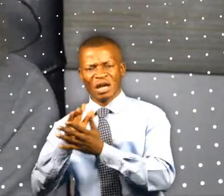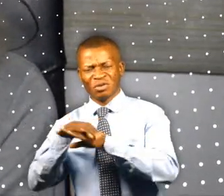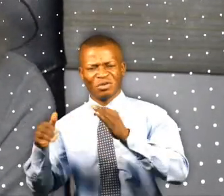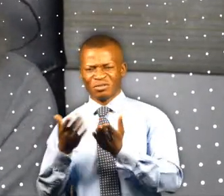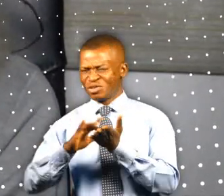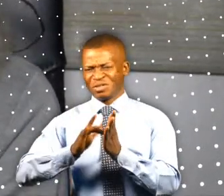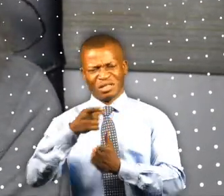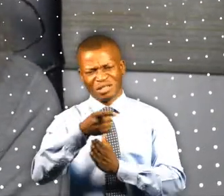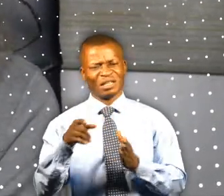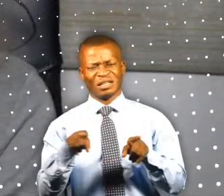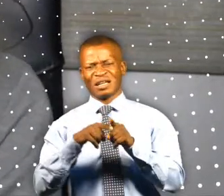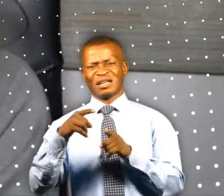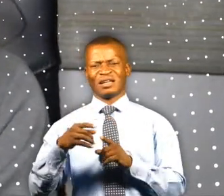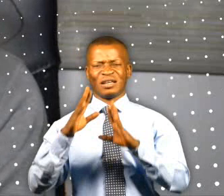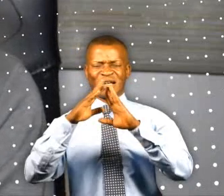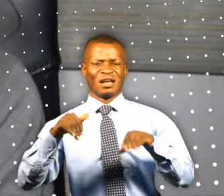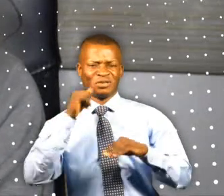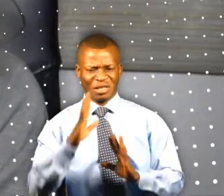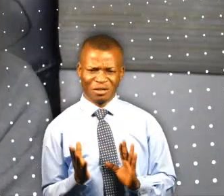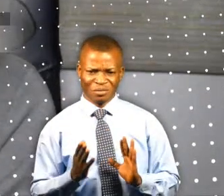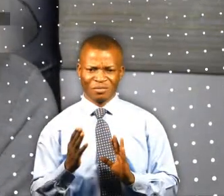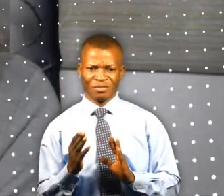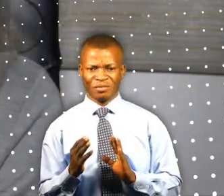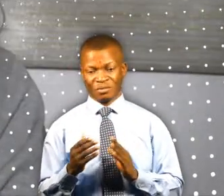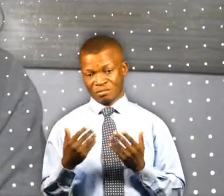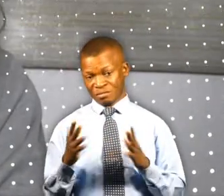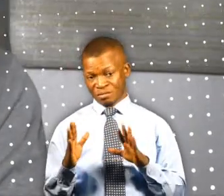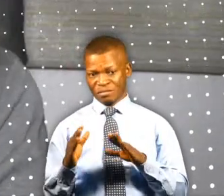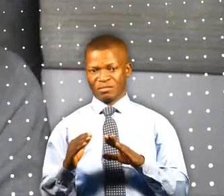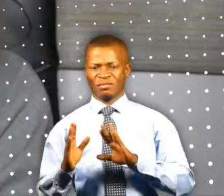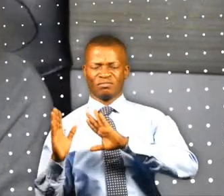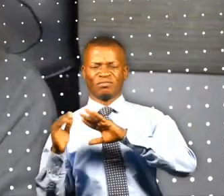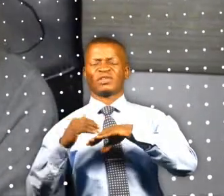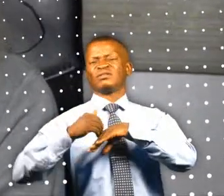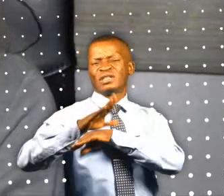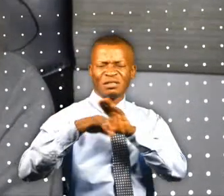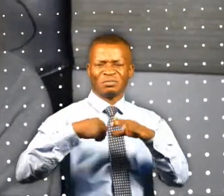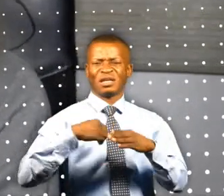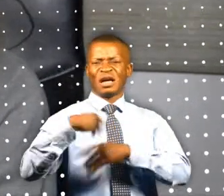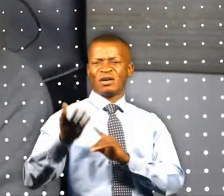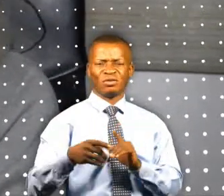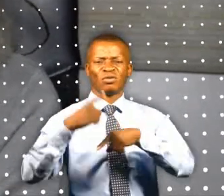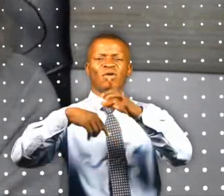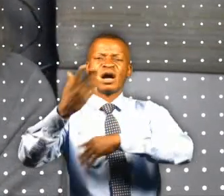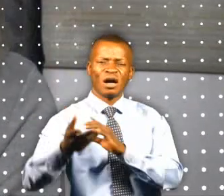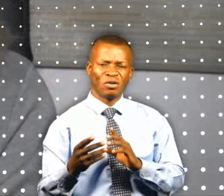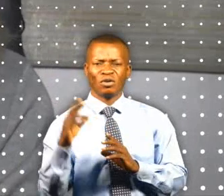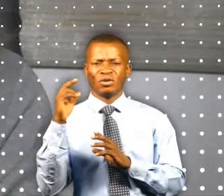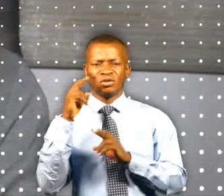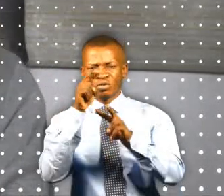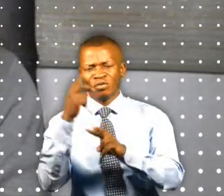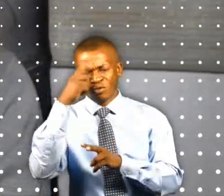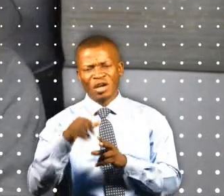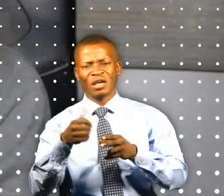she should stop treating me like house girl, like their child. So she pursued me. She dropped me in the park. She said that I should look